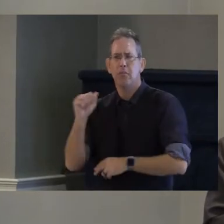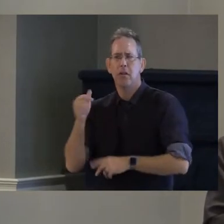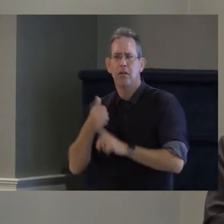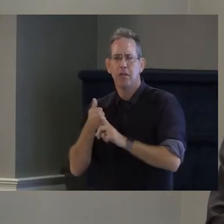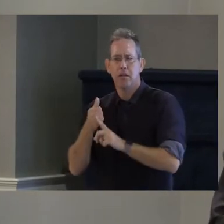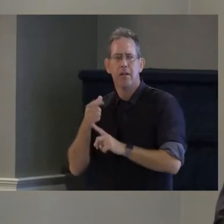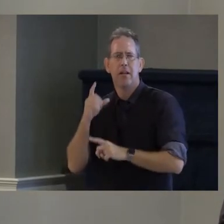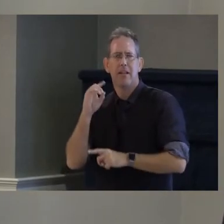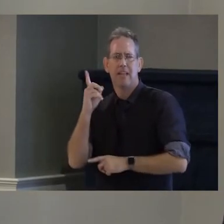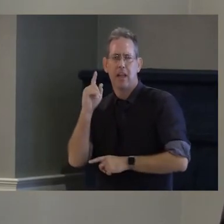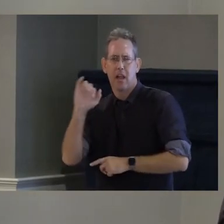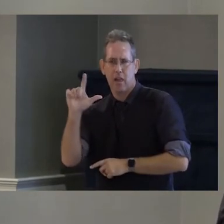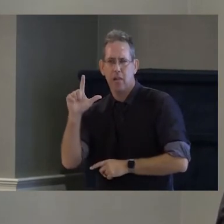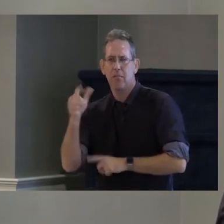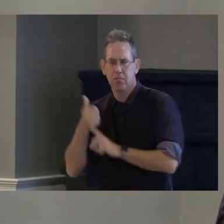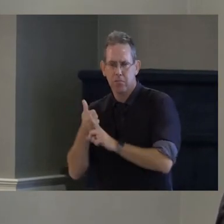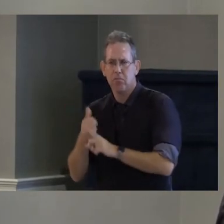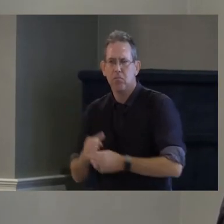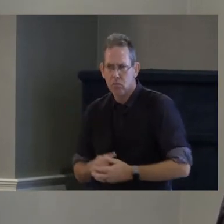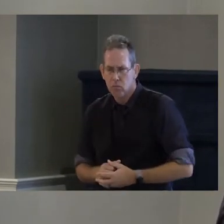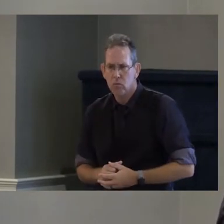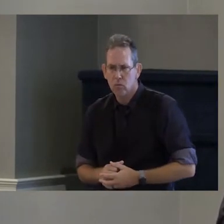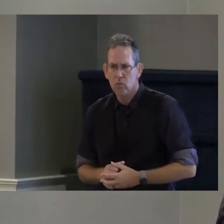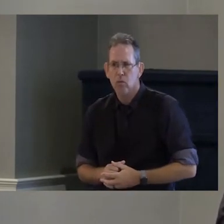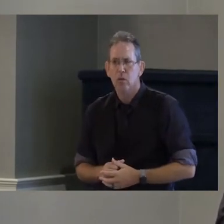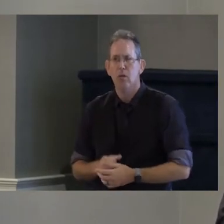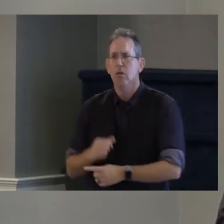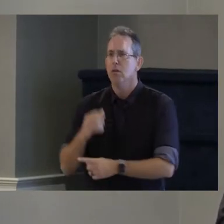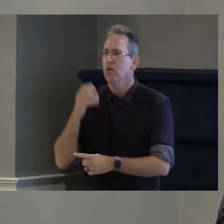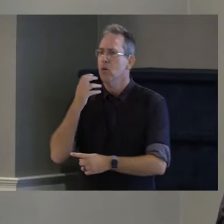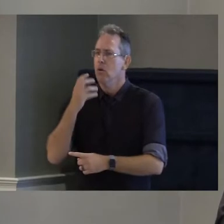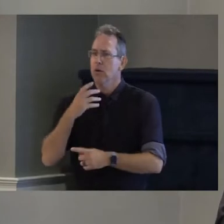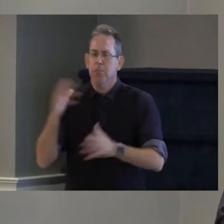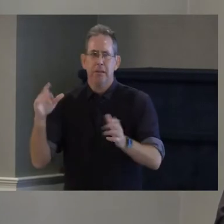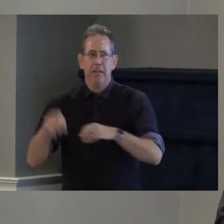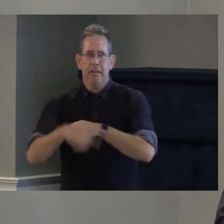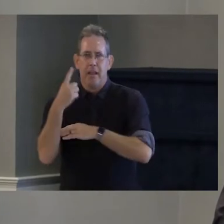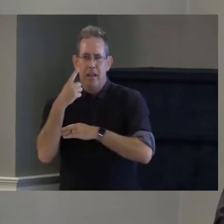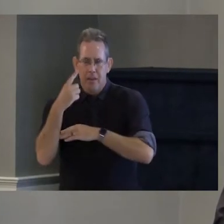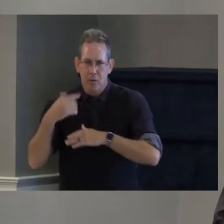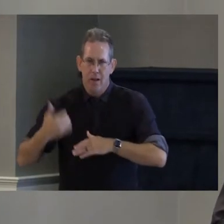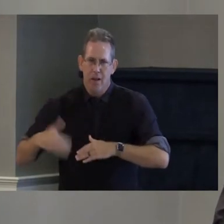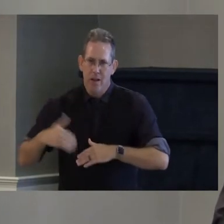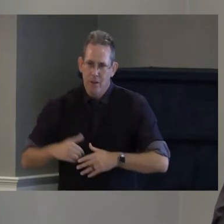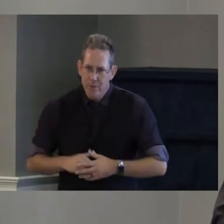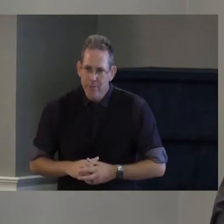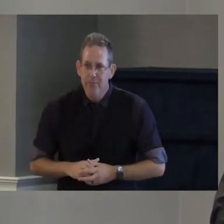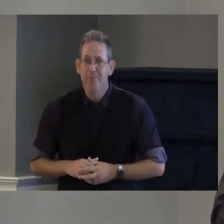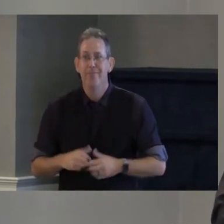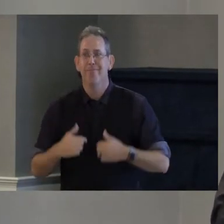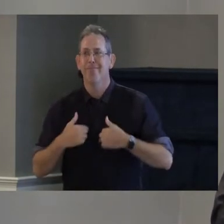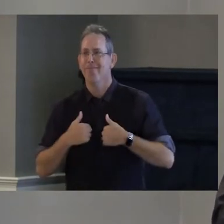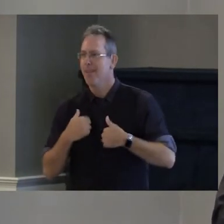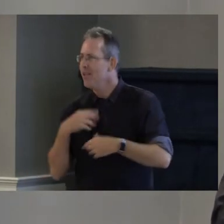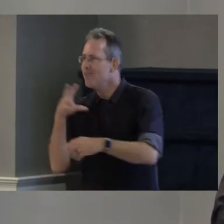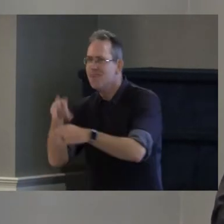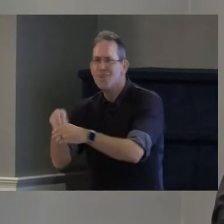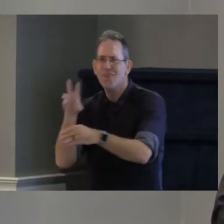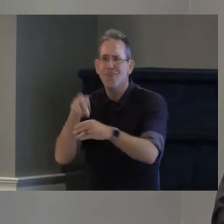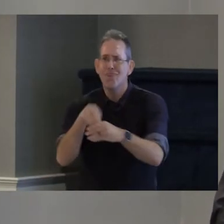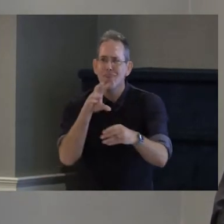Living. What a big day, really. I got to be at two ceremonial signings of the